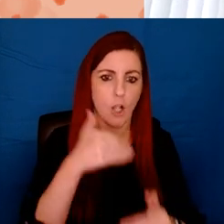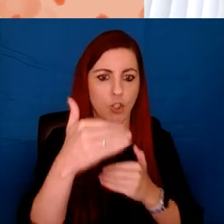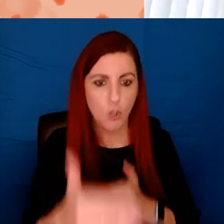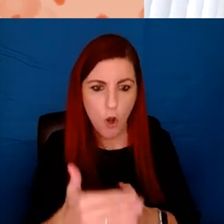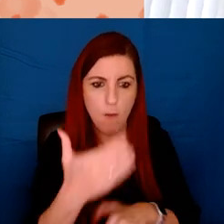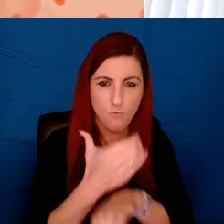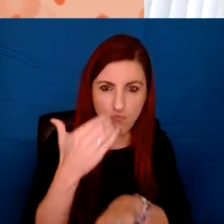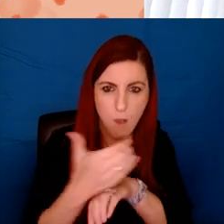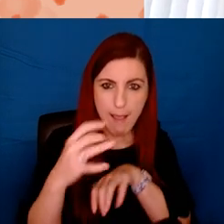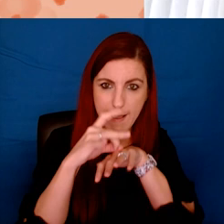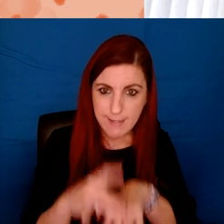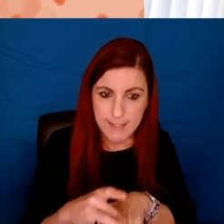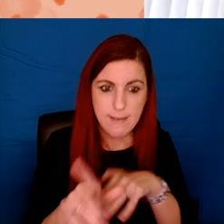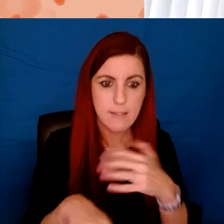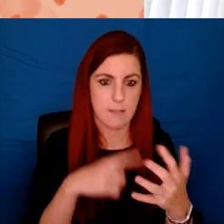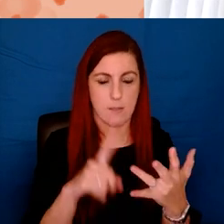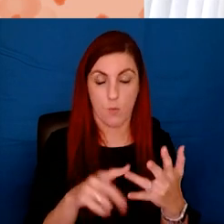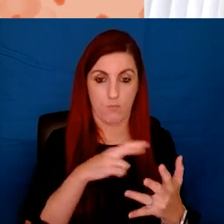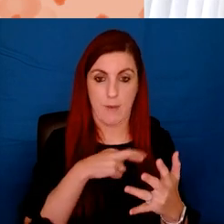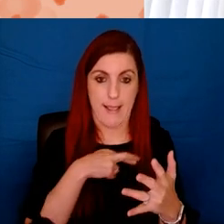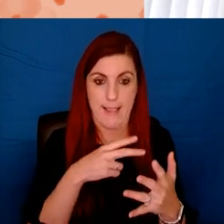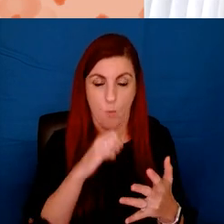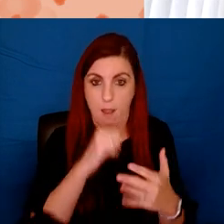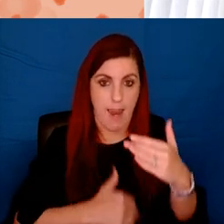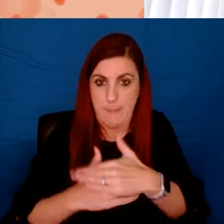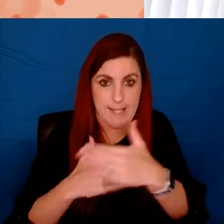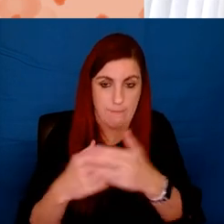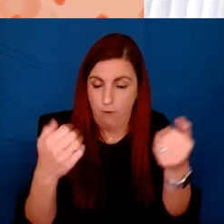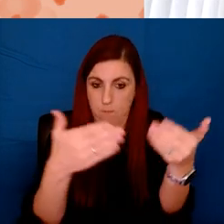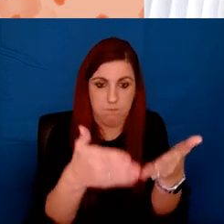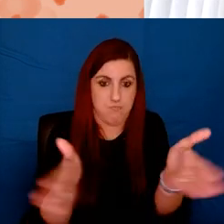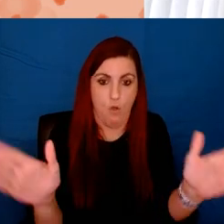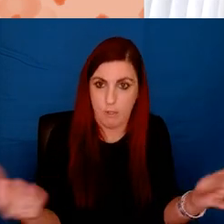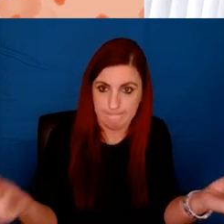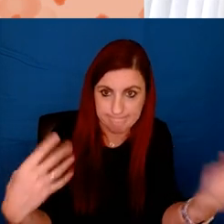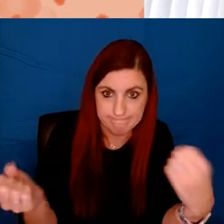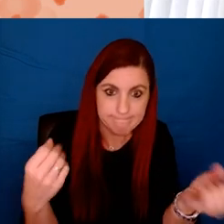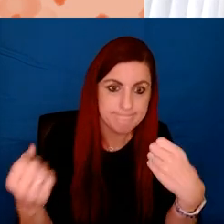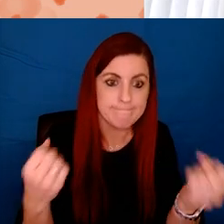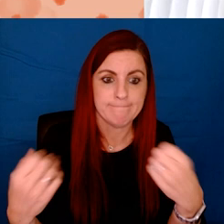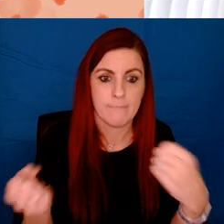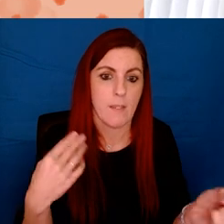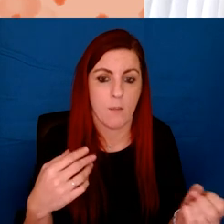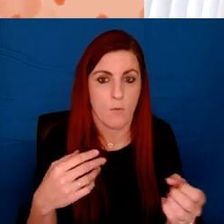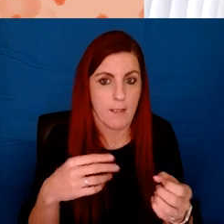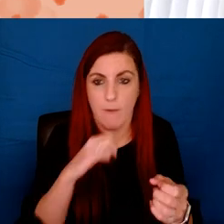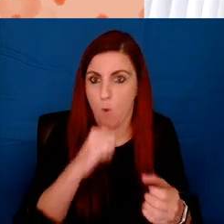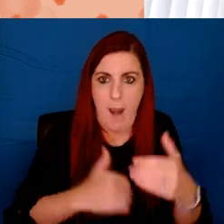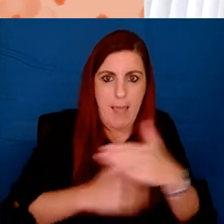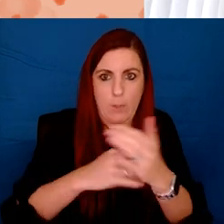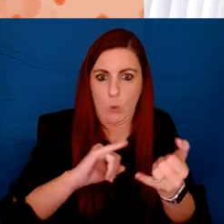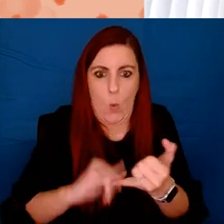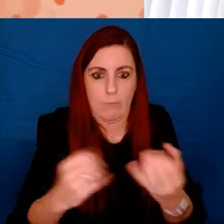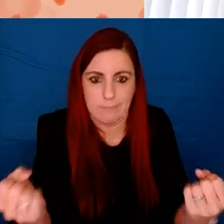people with long-term and chronic illnesses. So we aren't limited. We don't have a set sort of tick boxes of who we want to hear